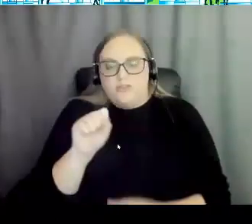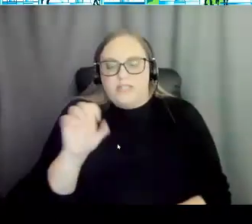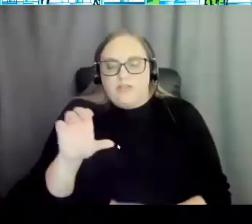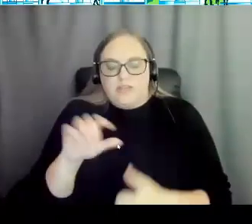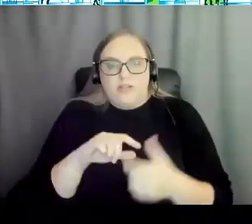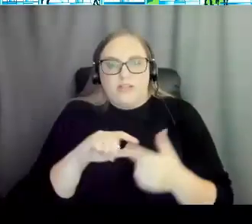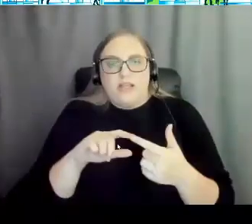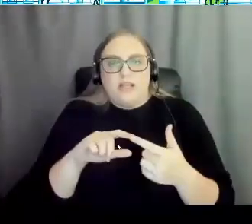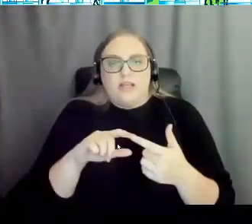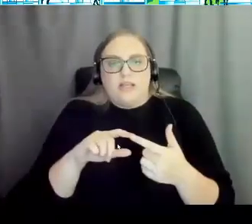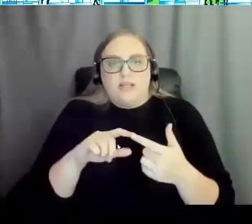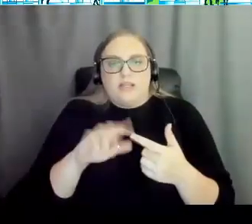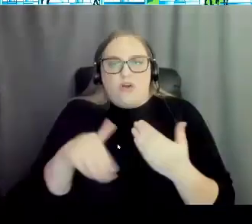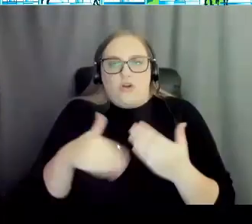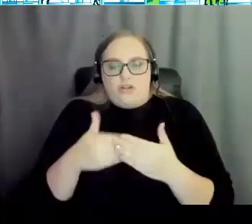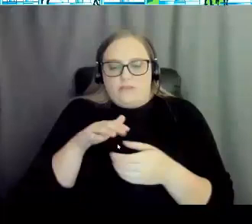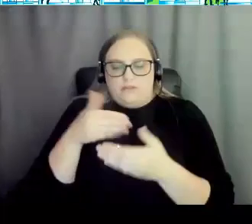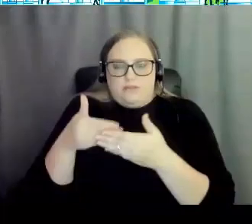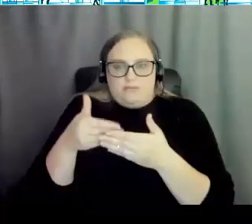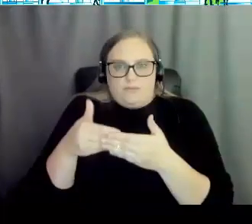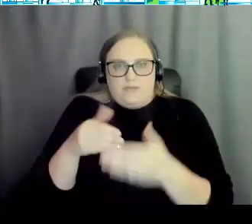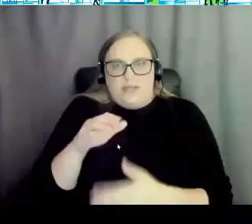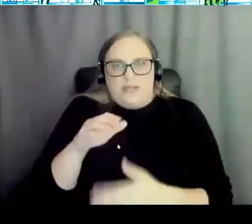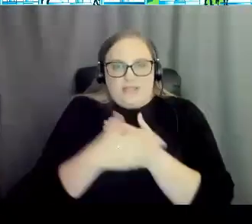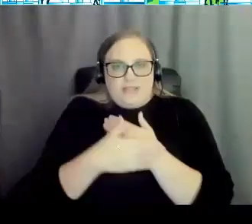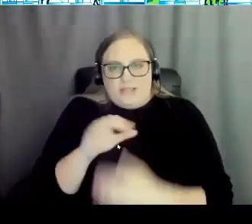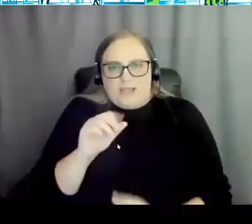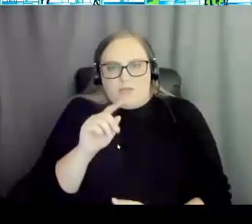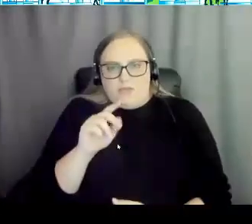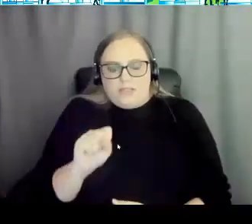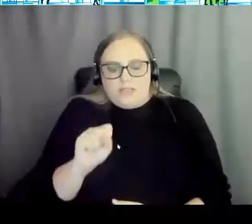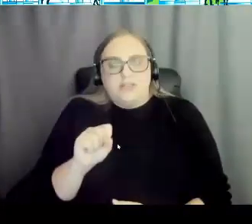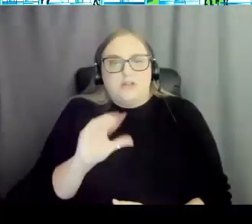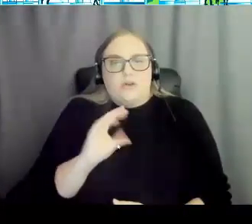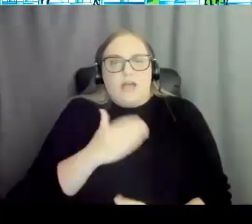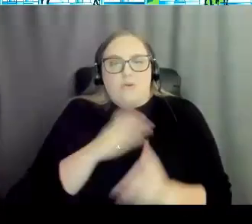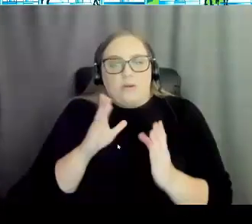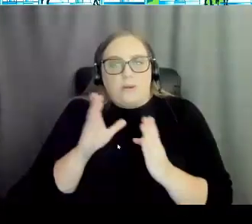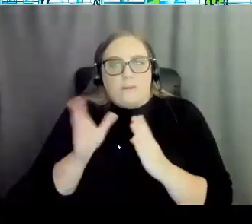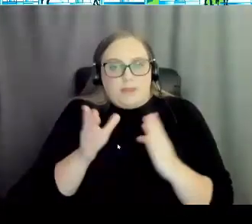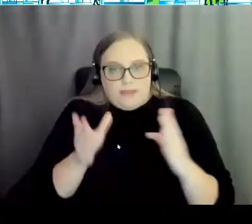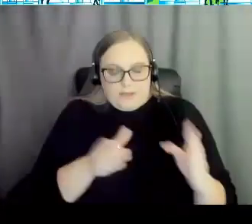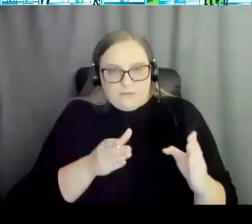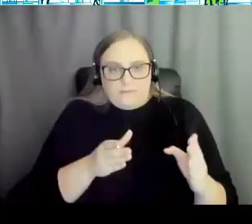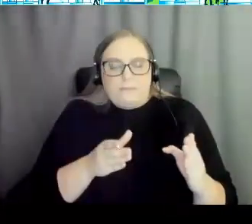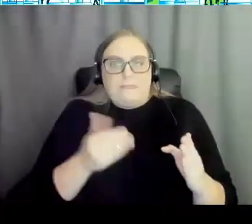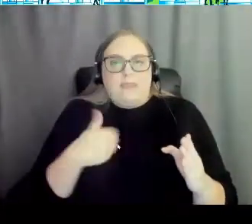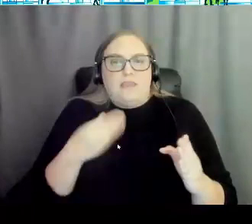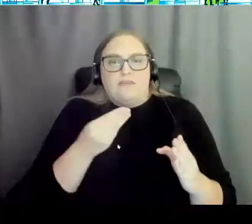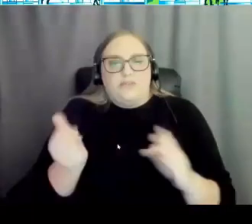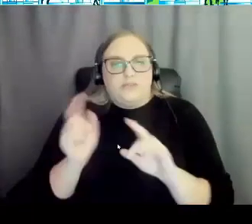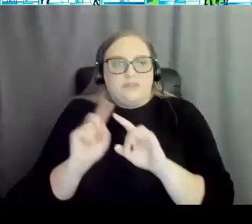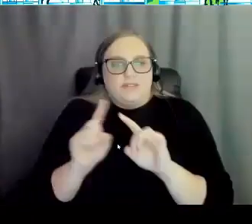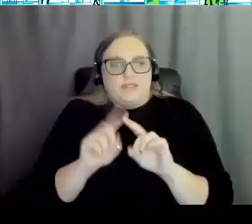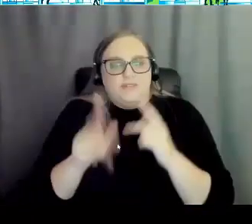and then all the neighboring counties. We have the plan is to have a few different types of